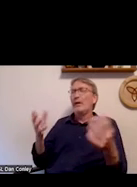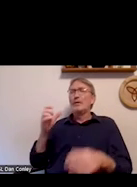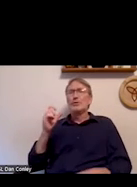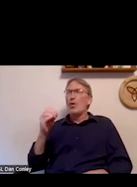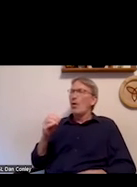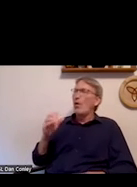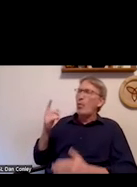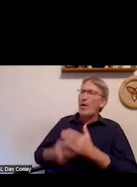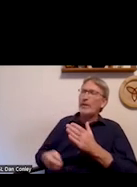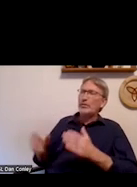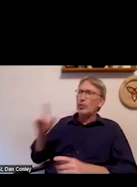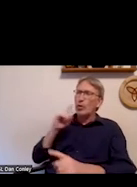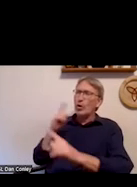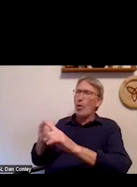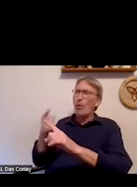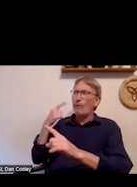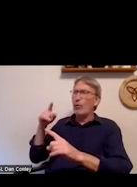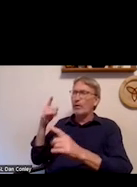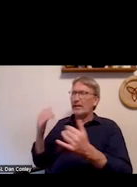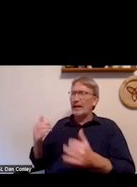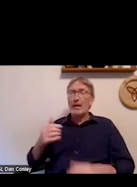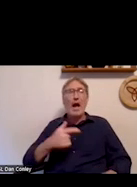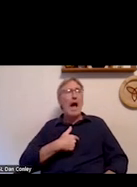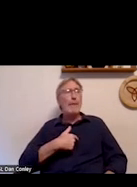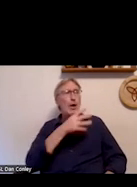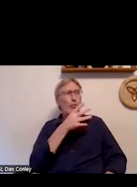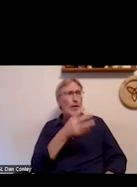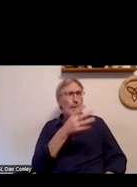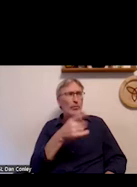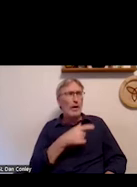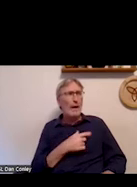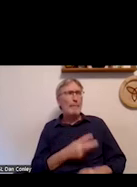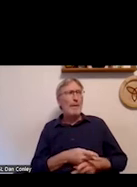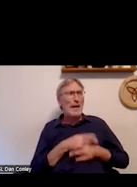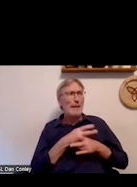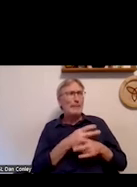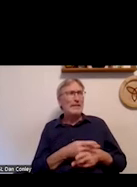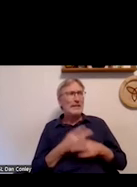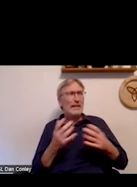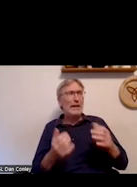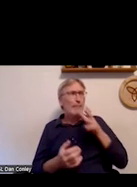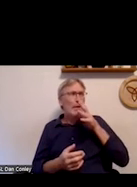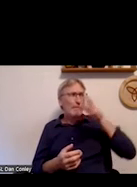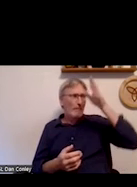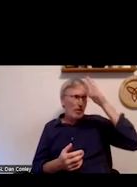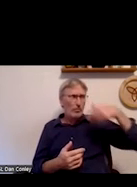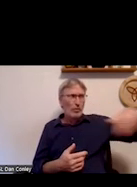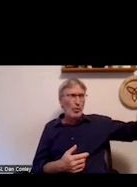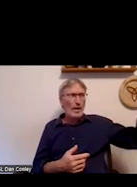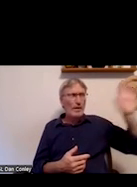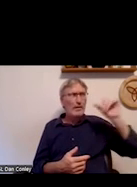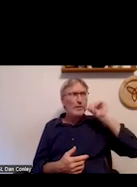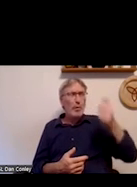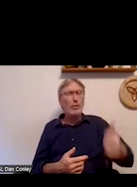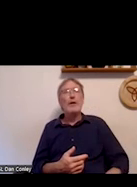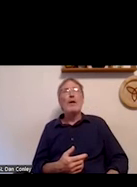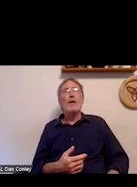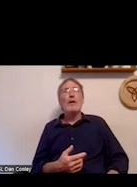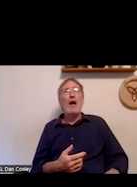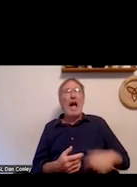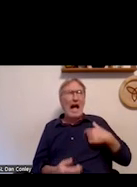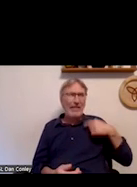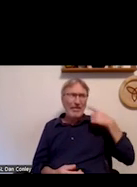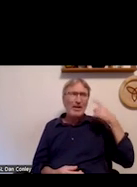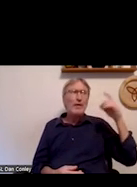your goal for today? Well, I'm his grandmother, and I've been watching him today, and his parents are away until tomorrow. And I think he needs to go to